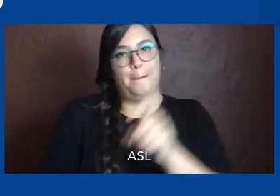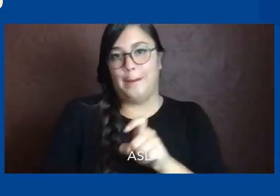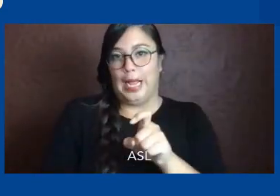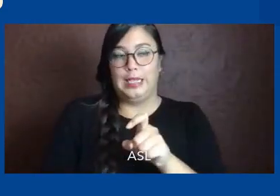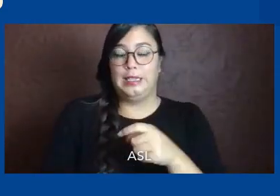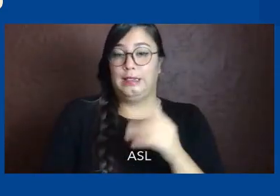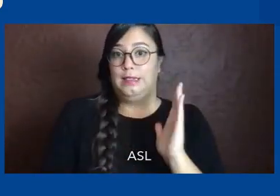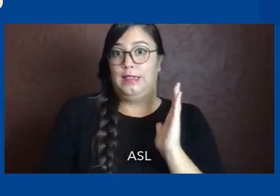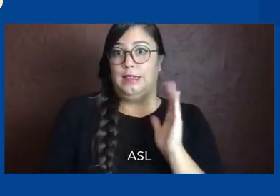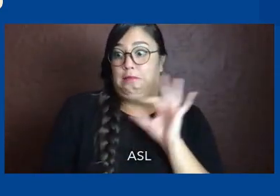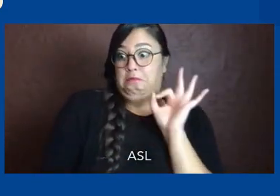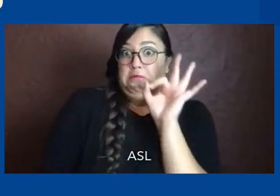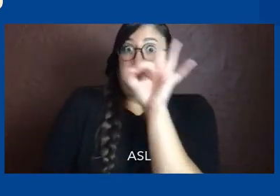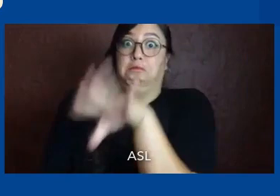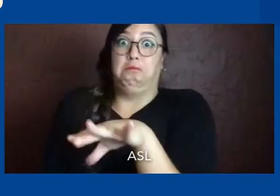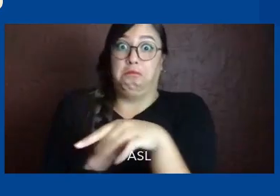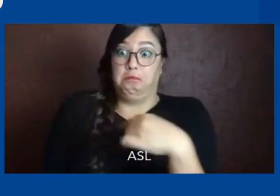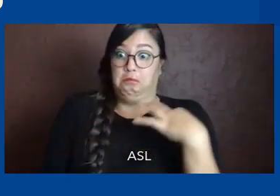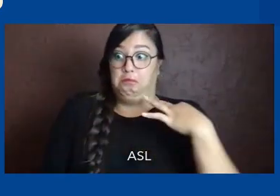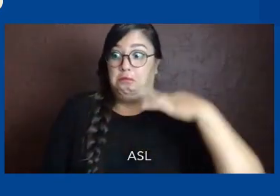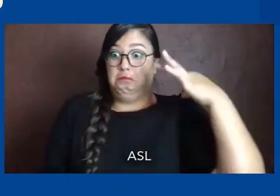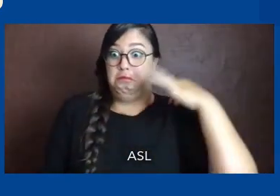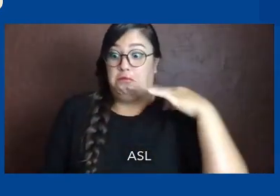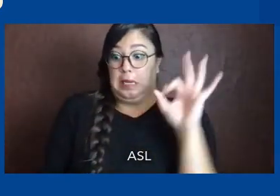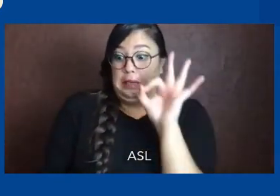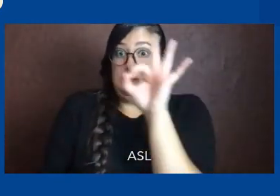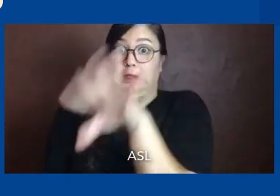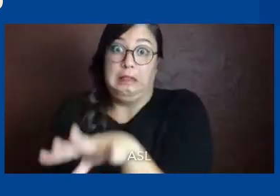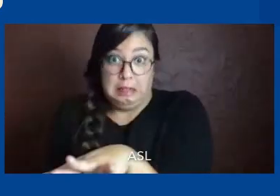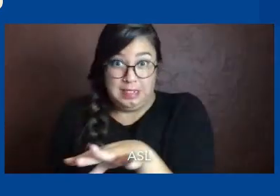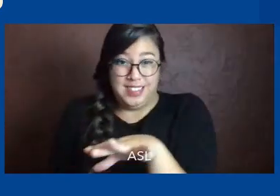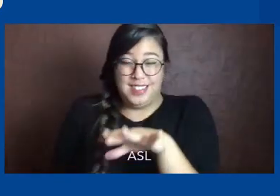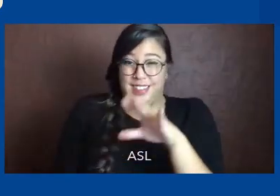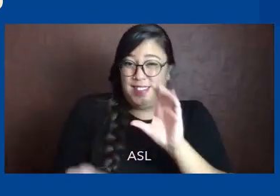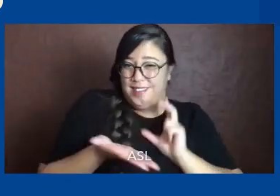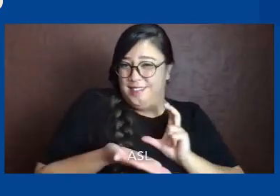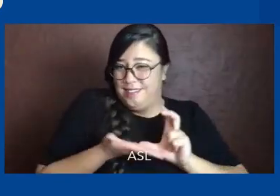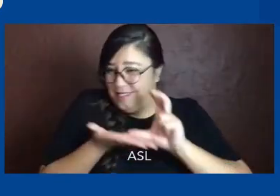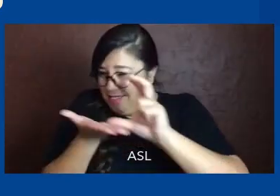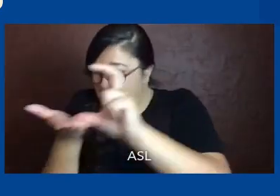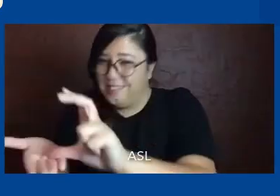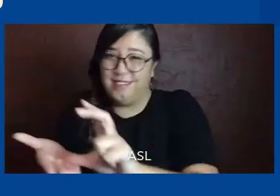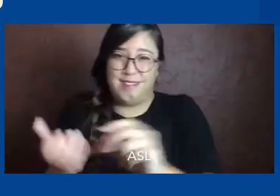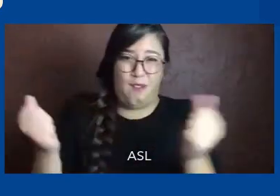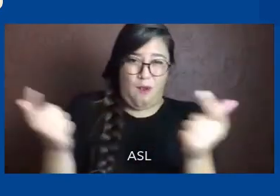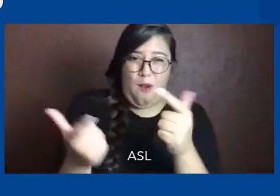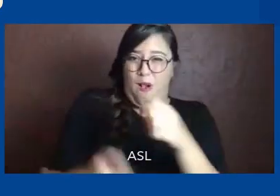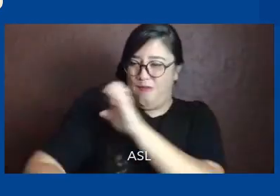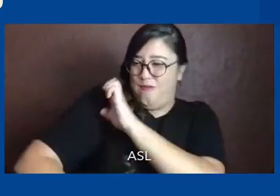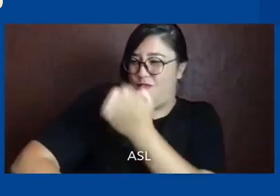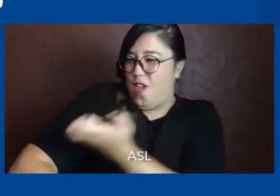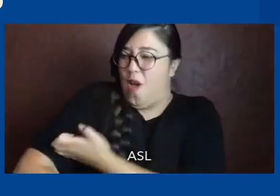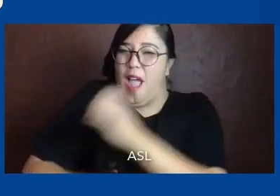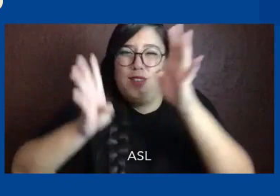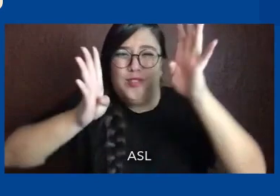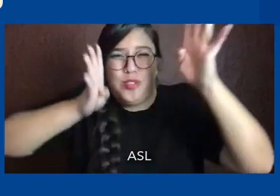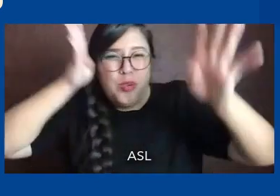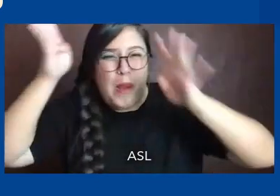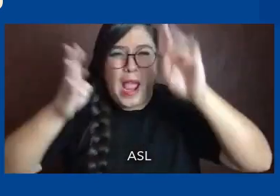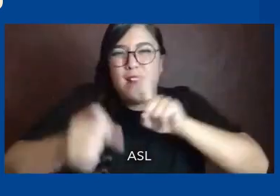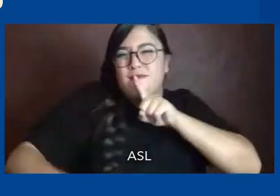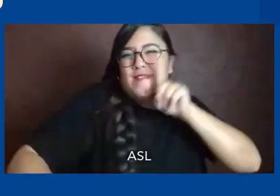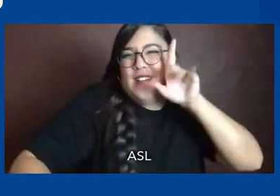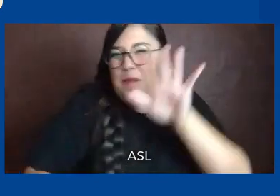hat and give it our all, and be creatively 100% tuned in